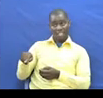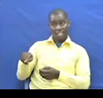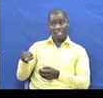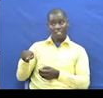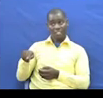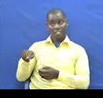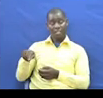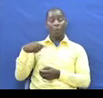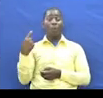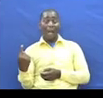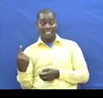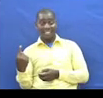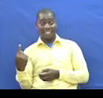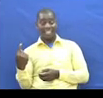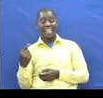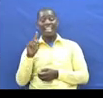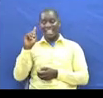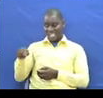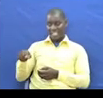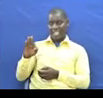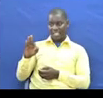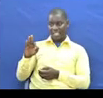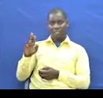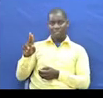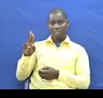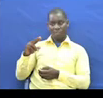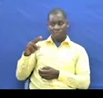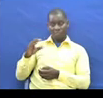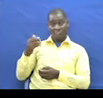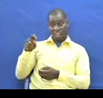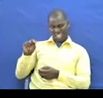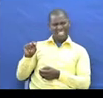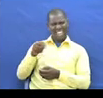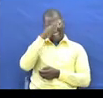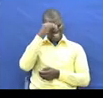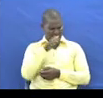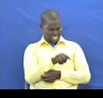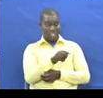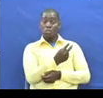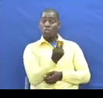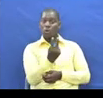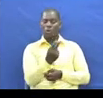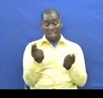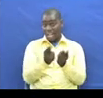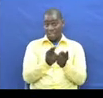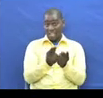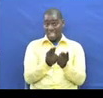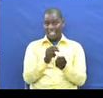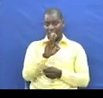function. This here, Roman 1, is a function. I think even Roman 2 is a